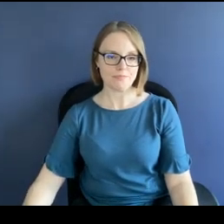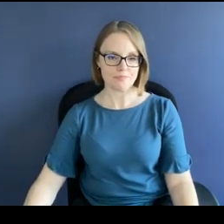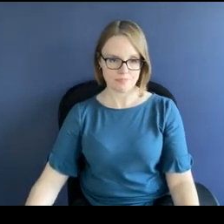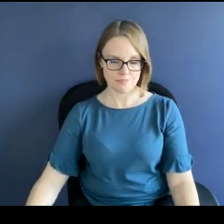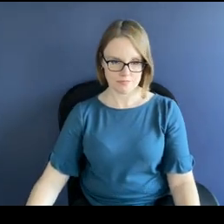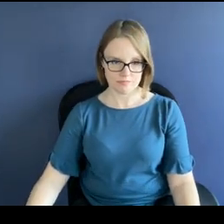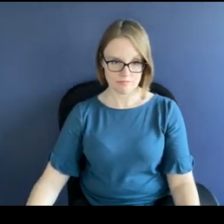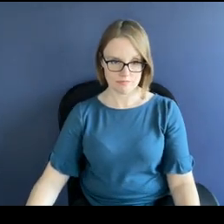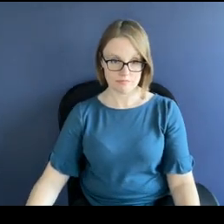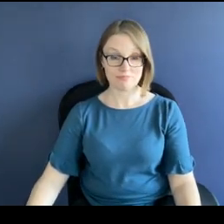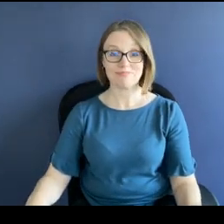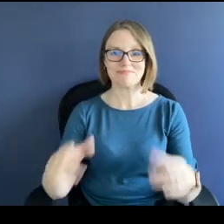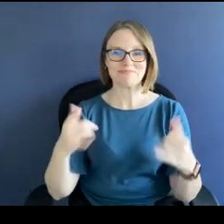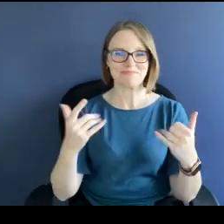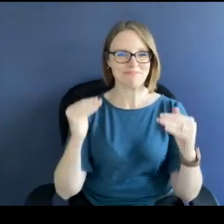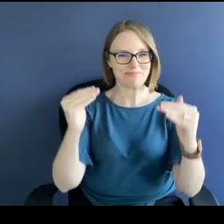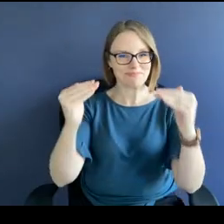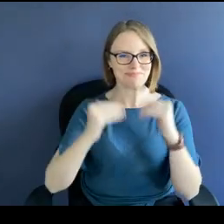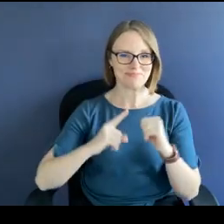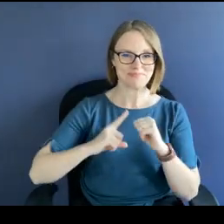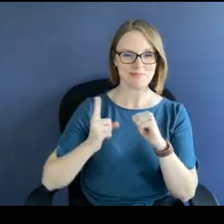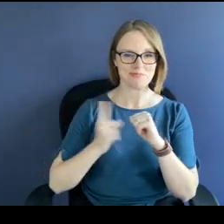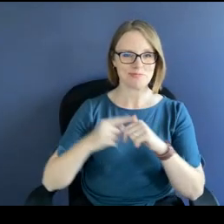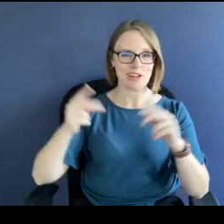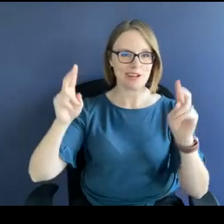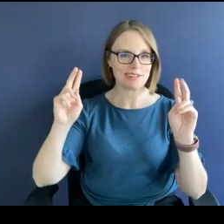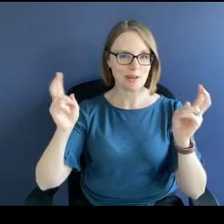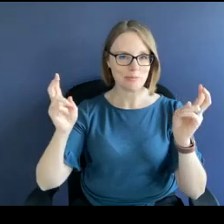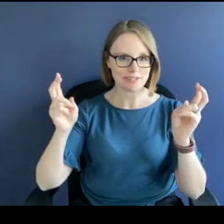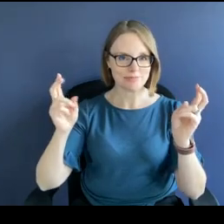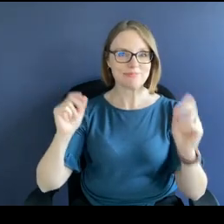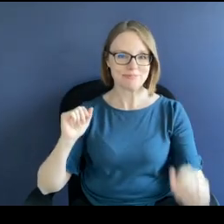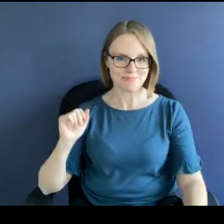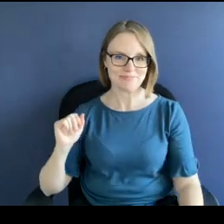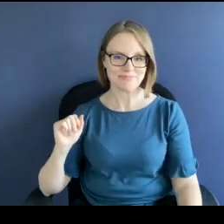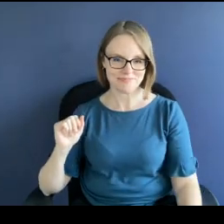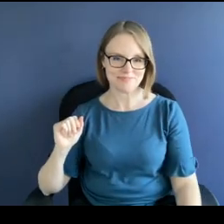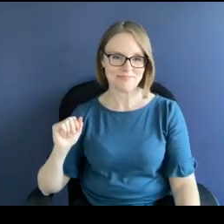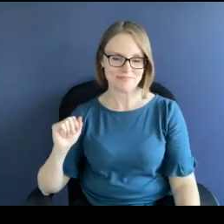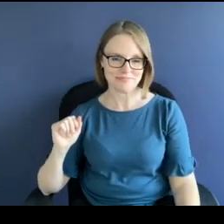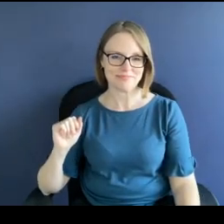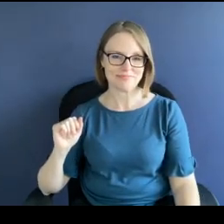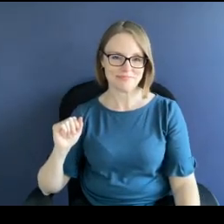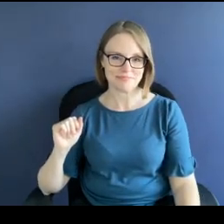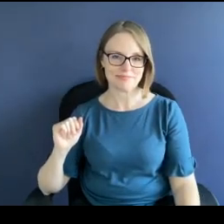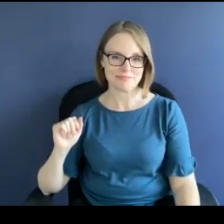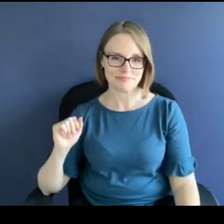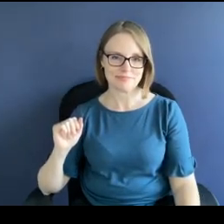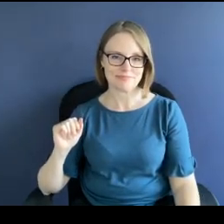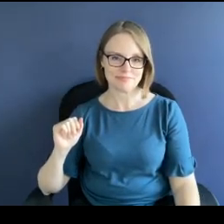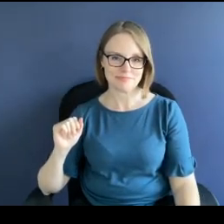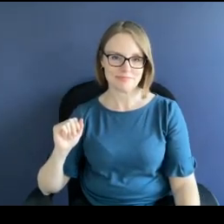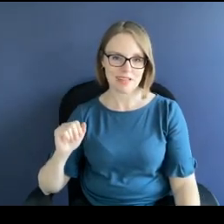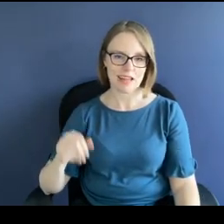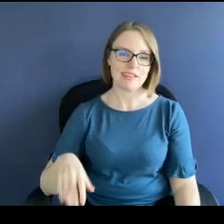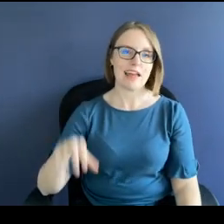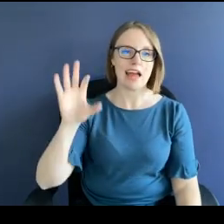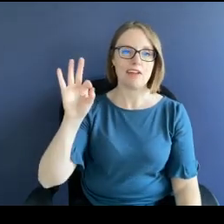And with that, we're going to move into our very first topic, Fair Housing or FHA